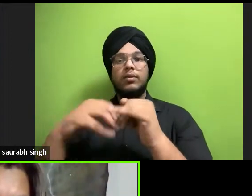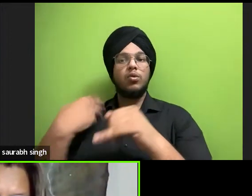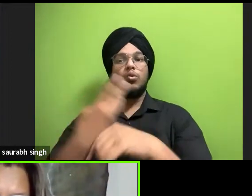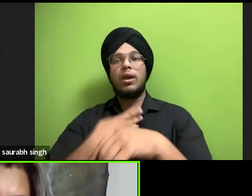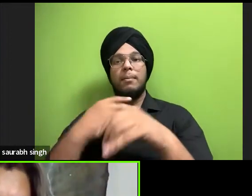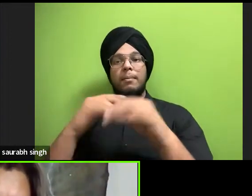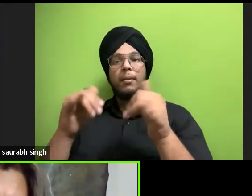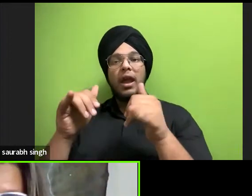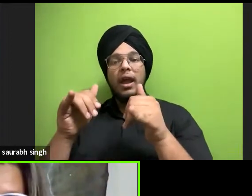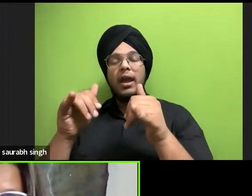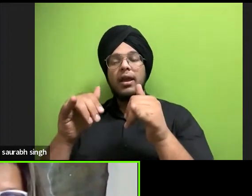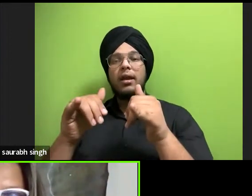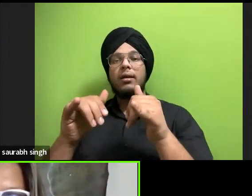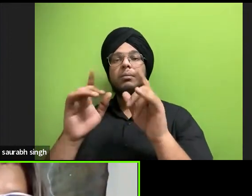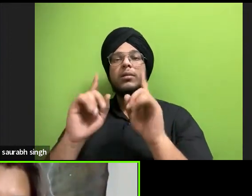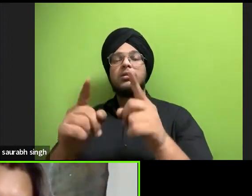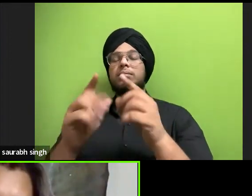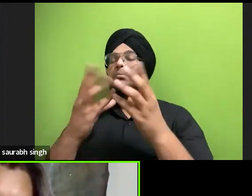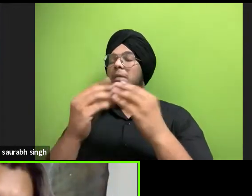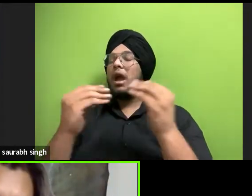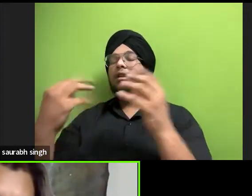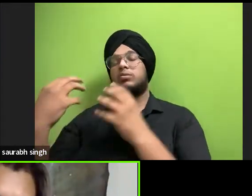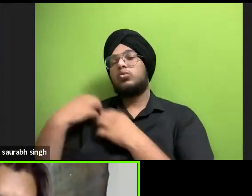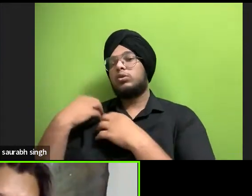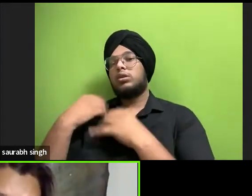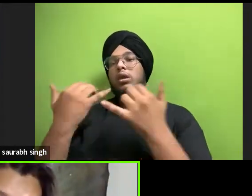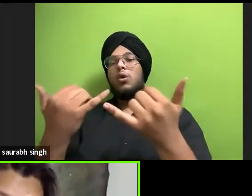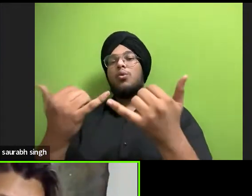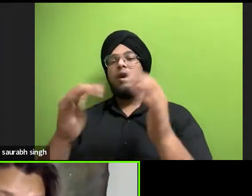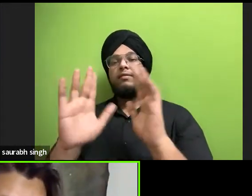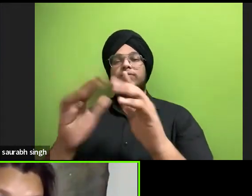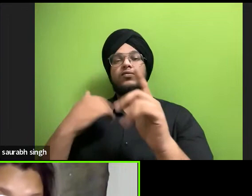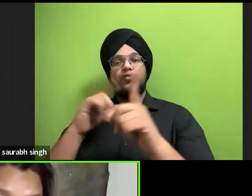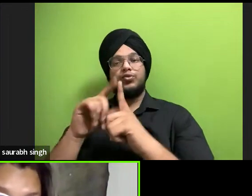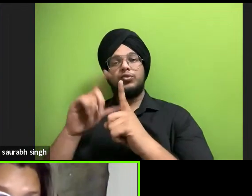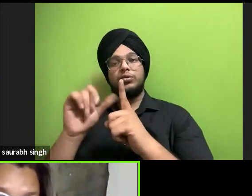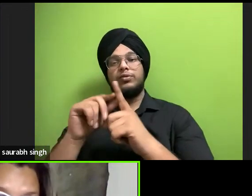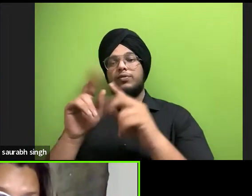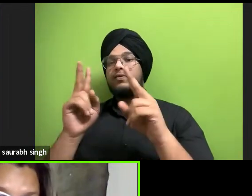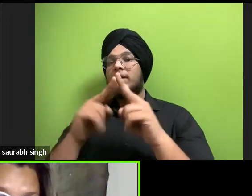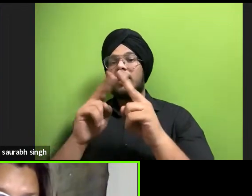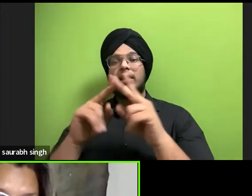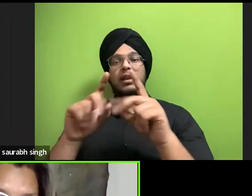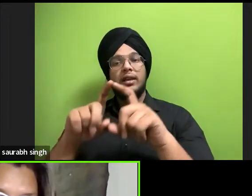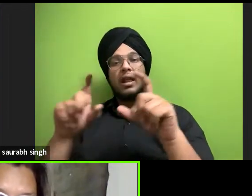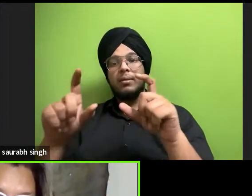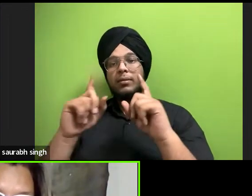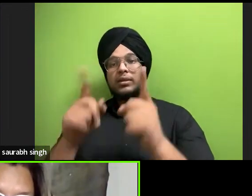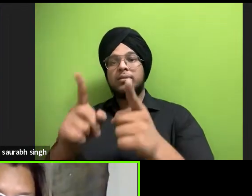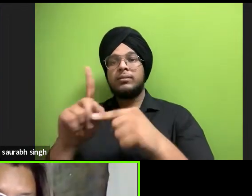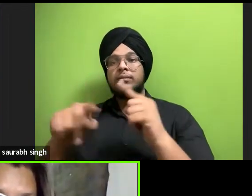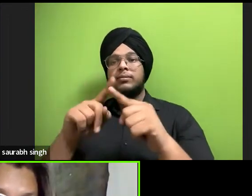play many roles now, and it's also very clear that